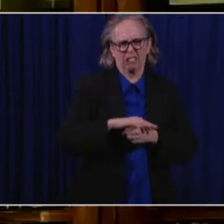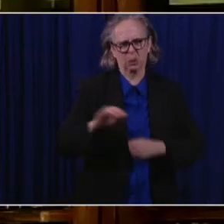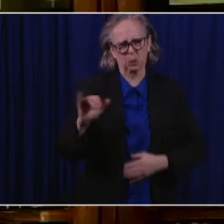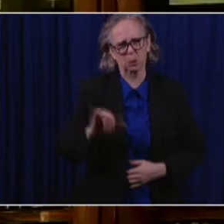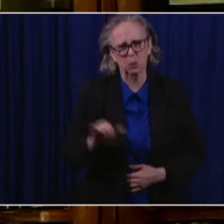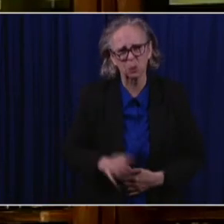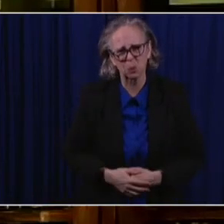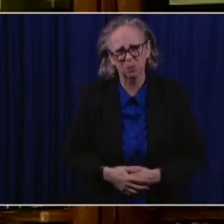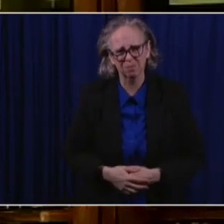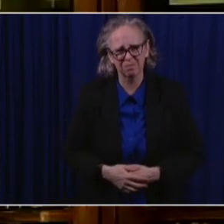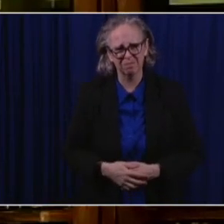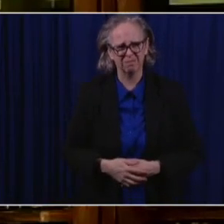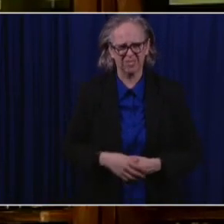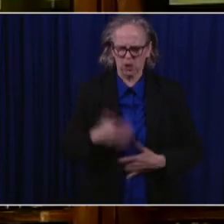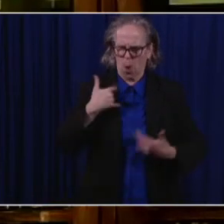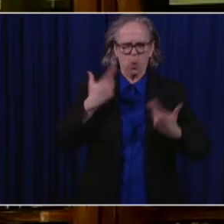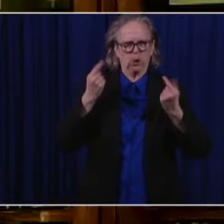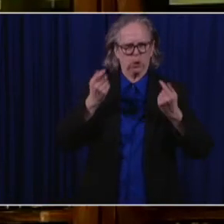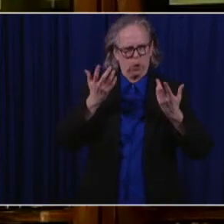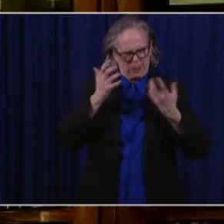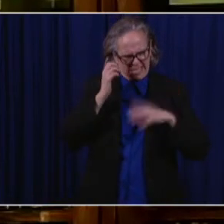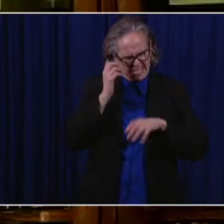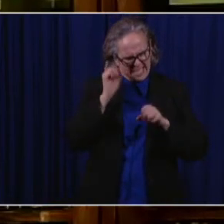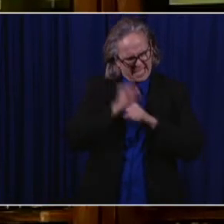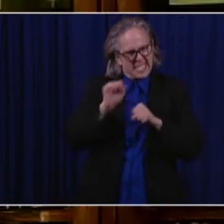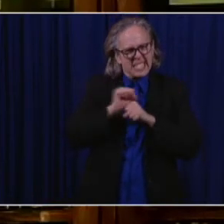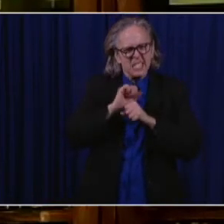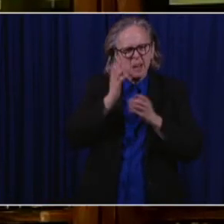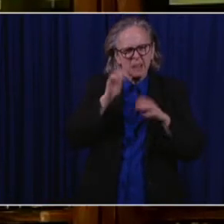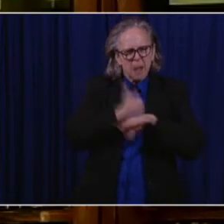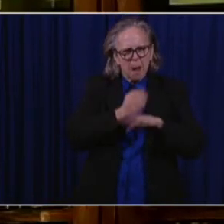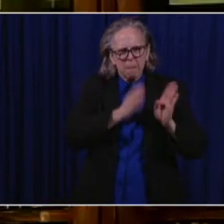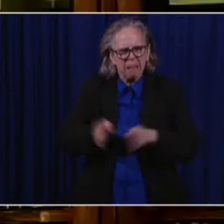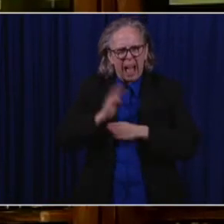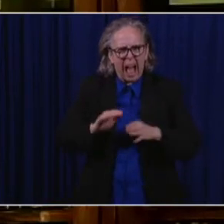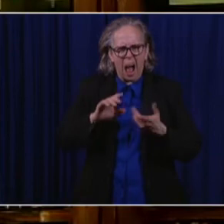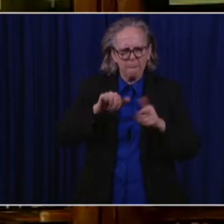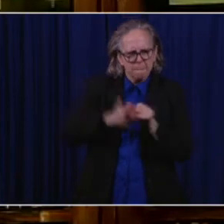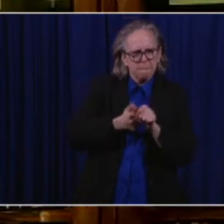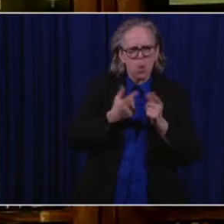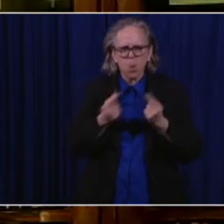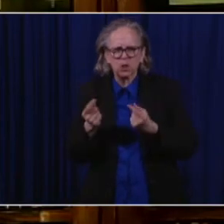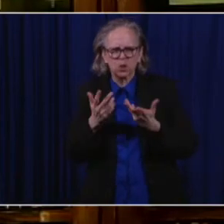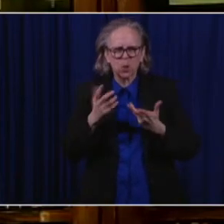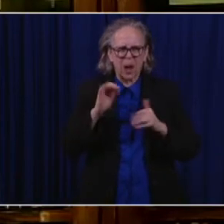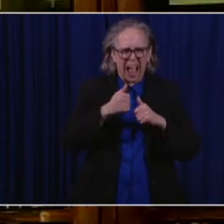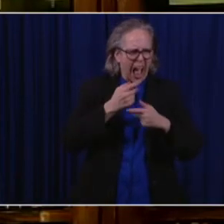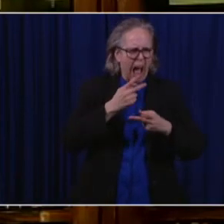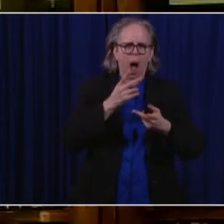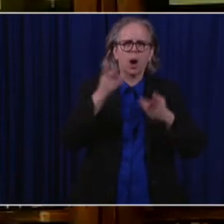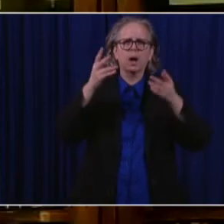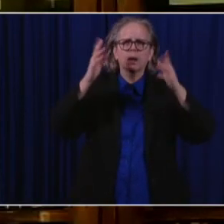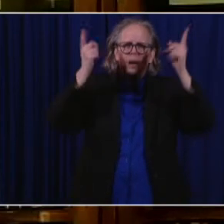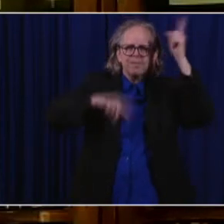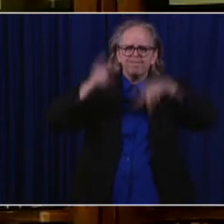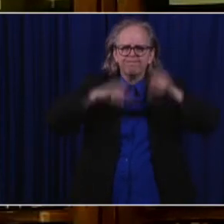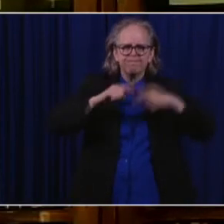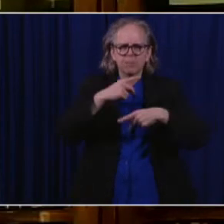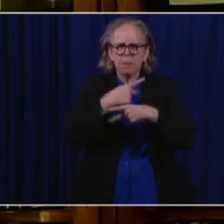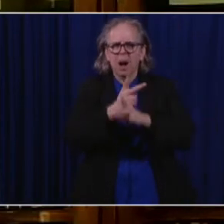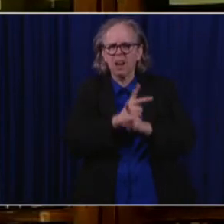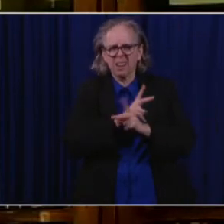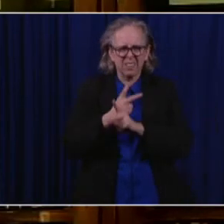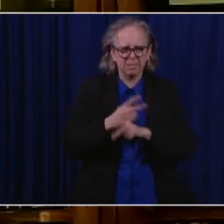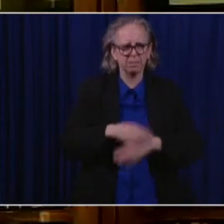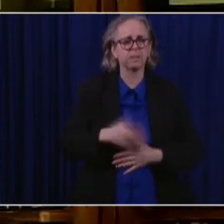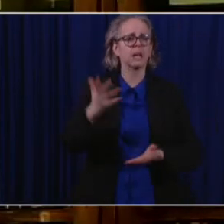an allocation of scarce medical resources principle for a good bit of the summer around the medication remdesivir. I remember when we first got our first